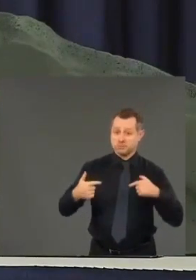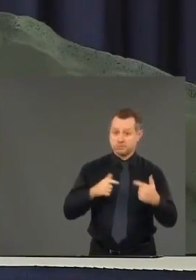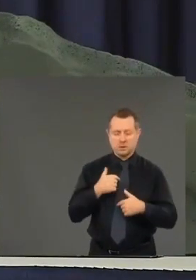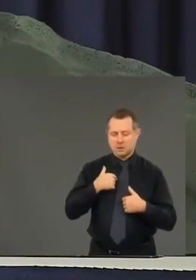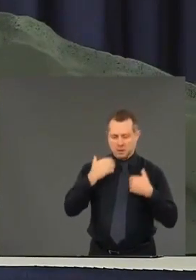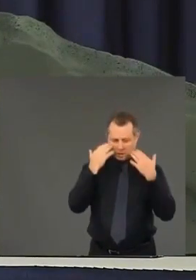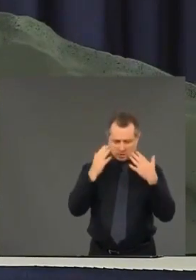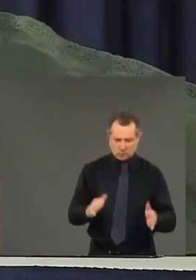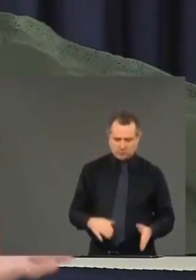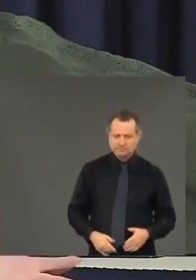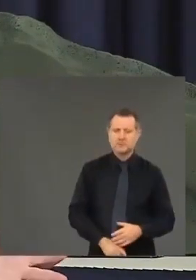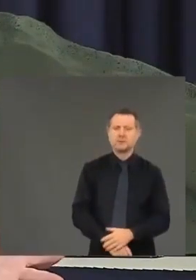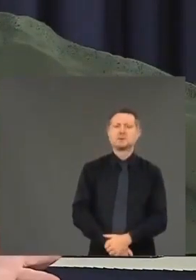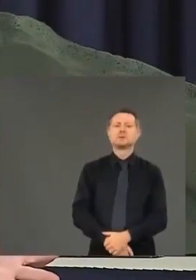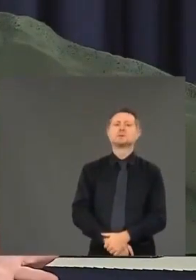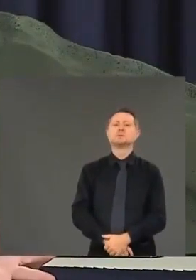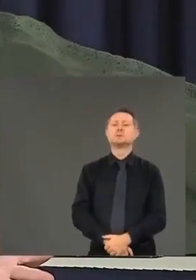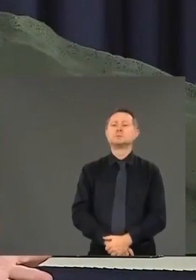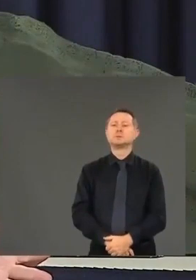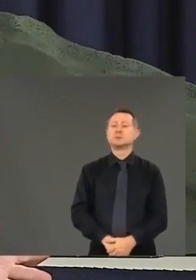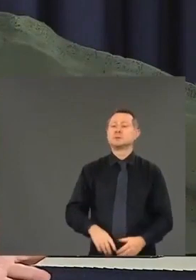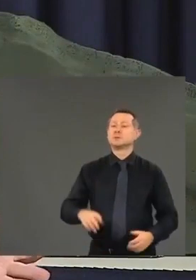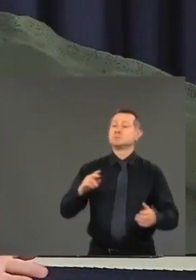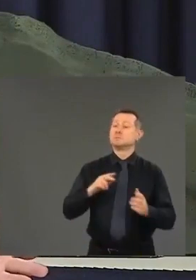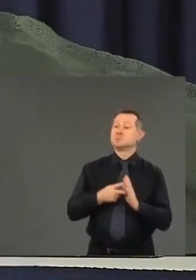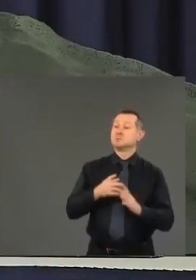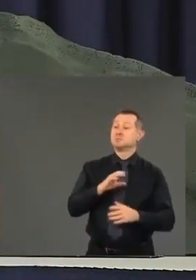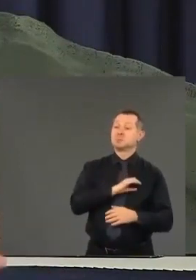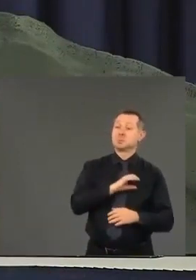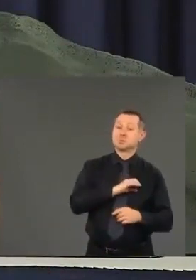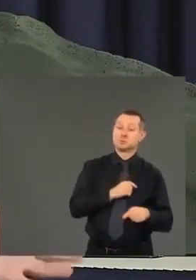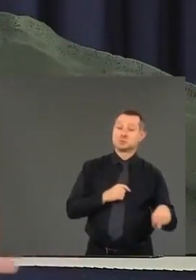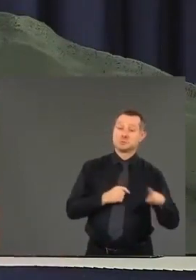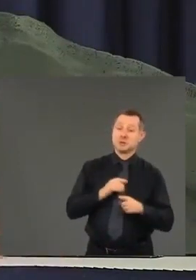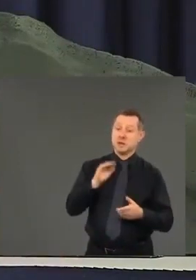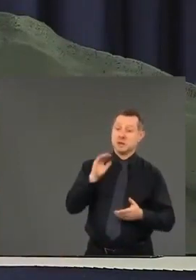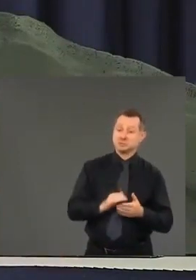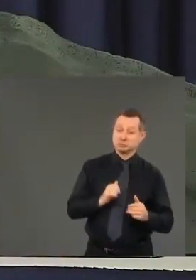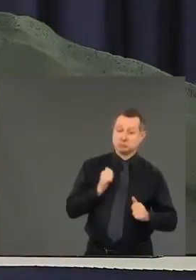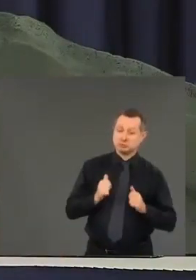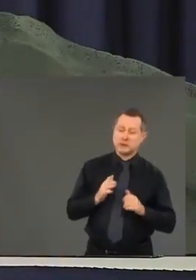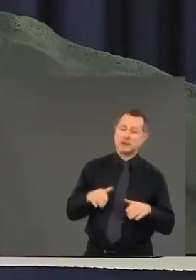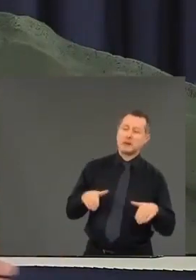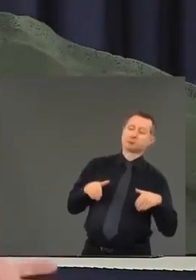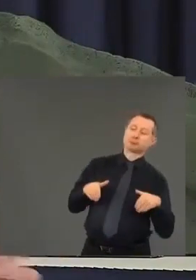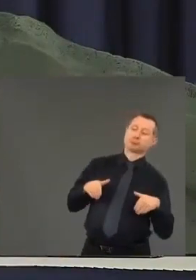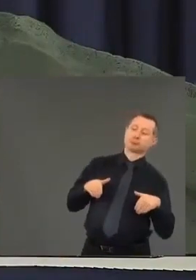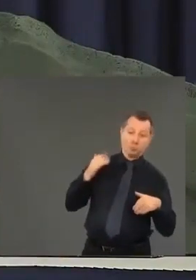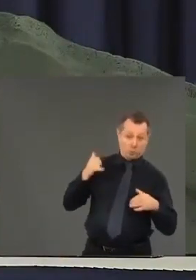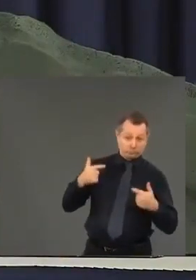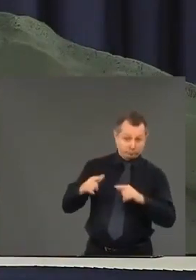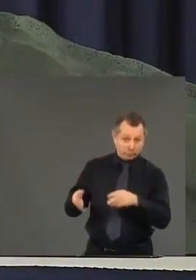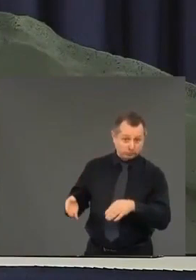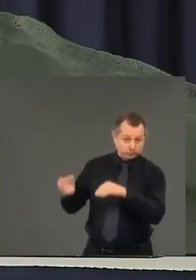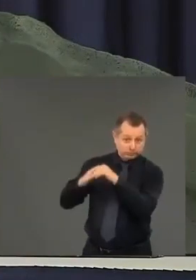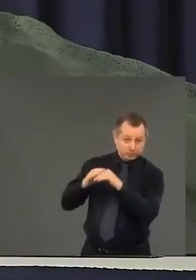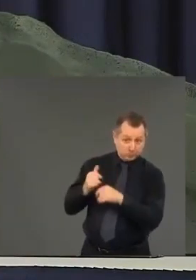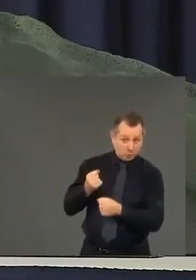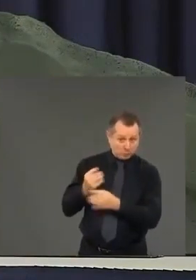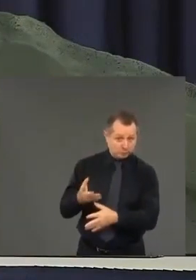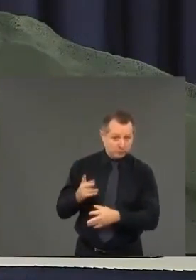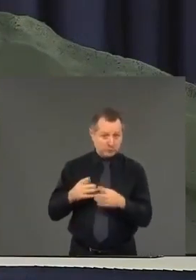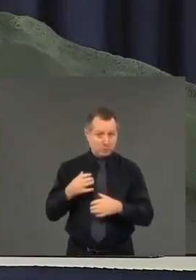Leading to police being less aggressive, leading to what? That's what we have to find